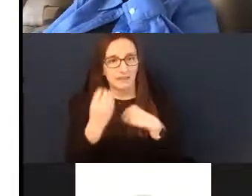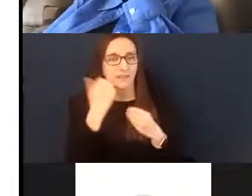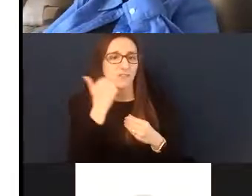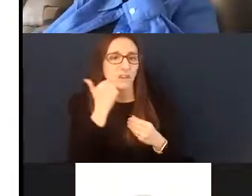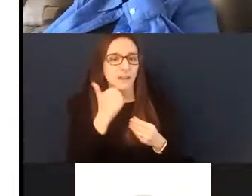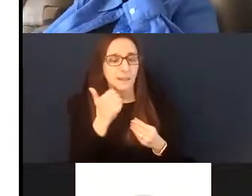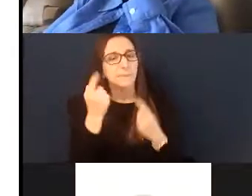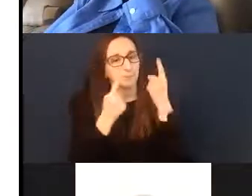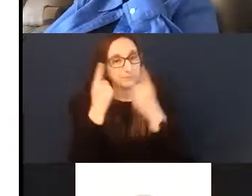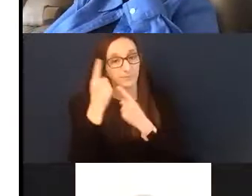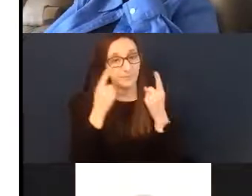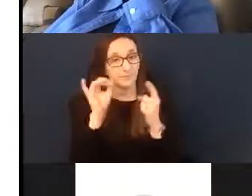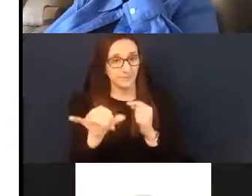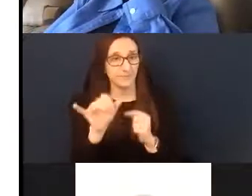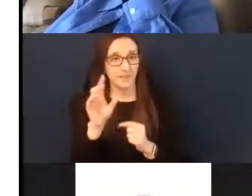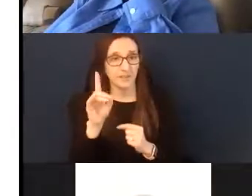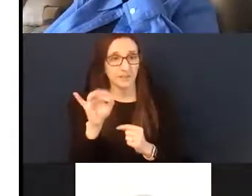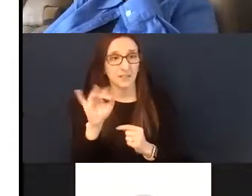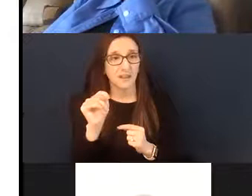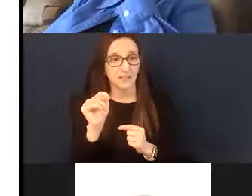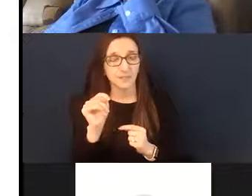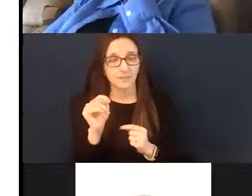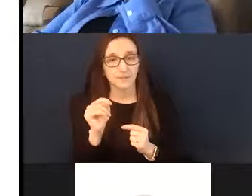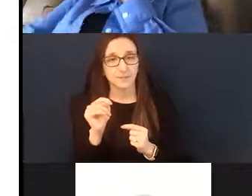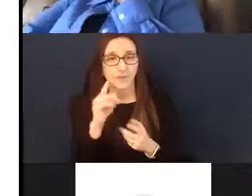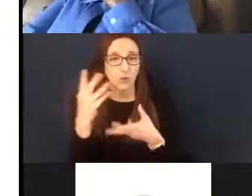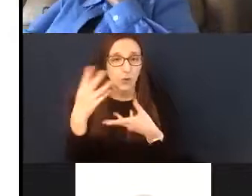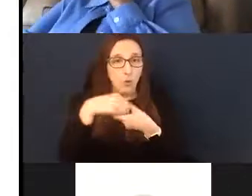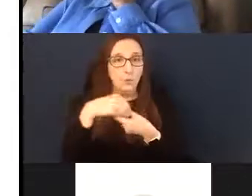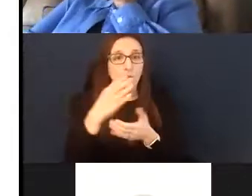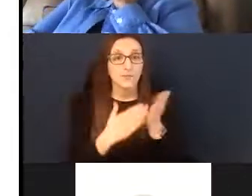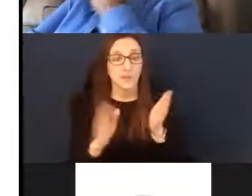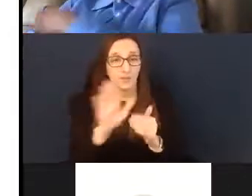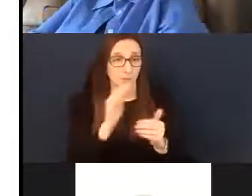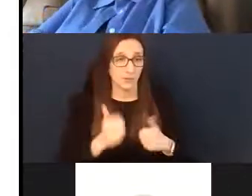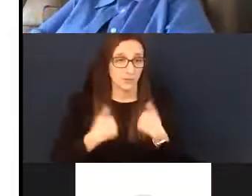you are maybe incorporating some of this into your lifestyle.